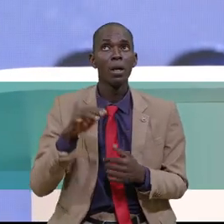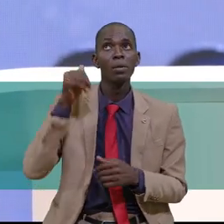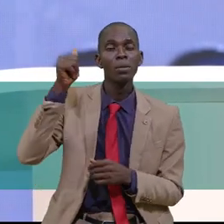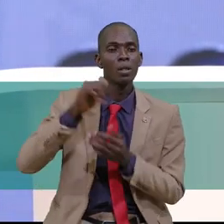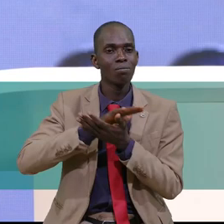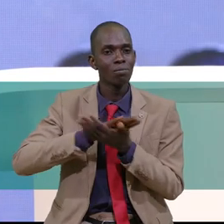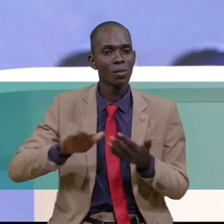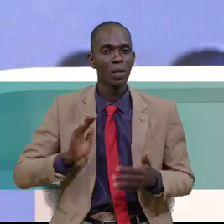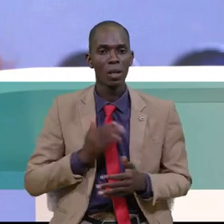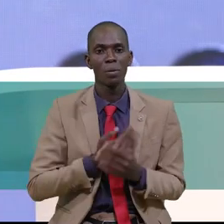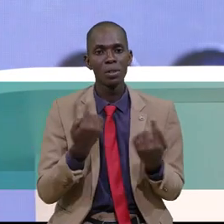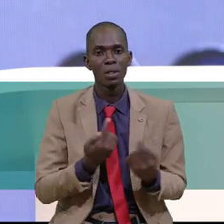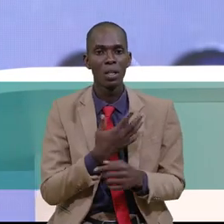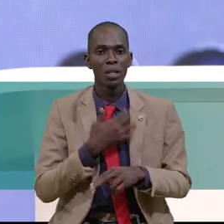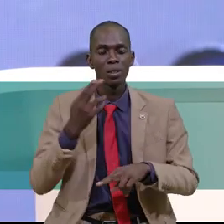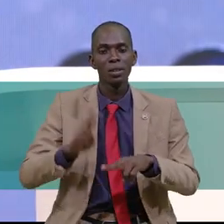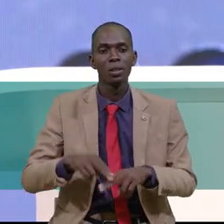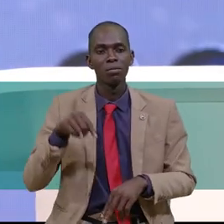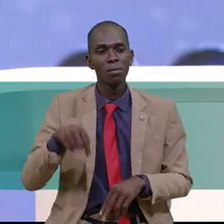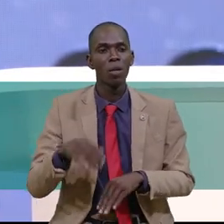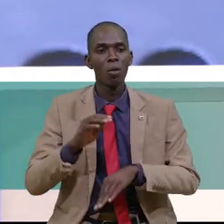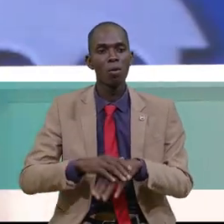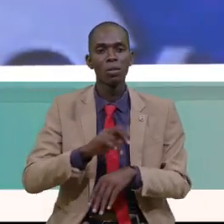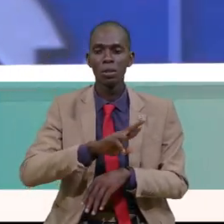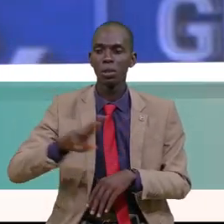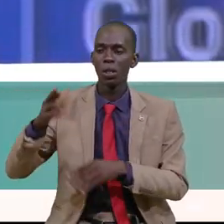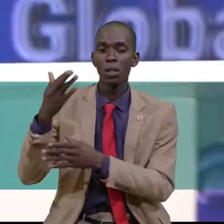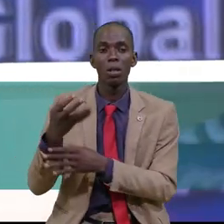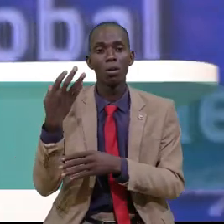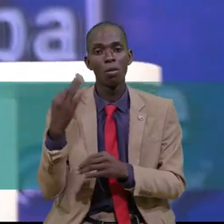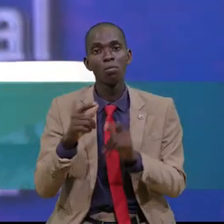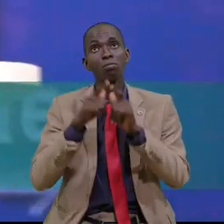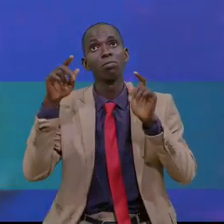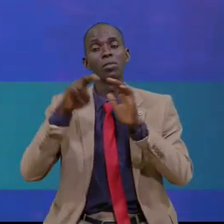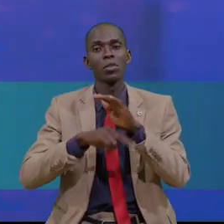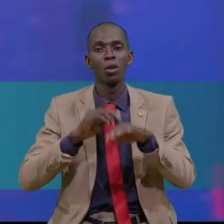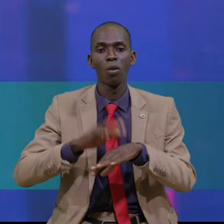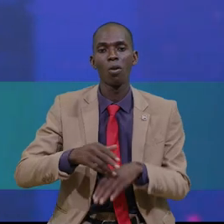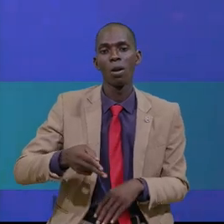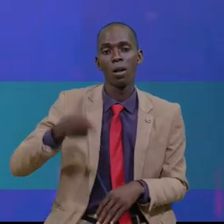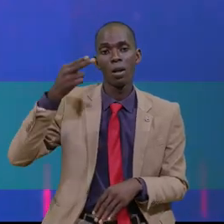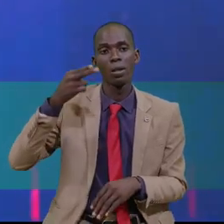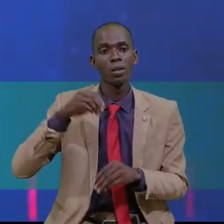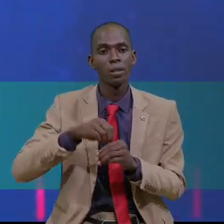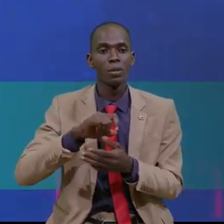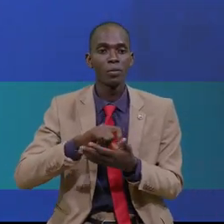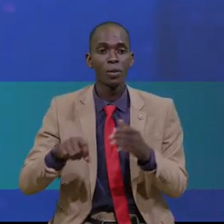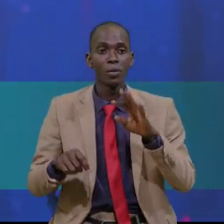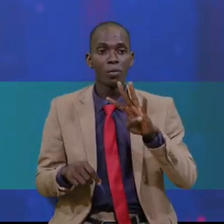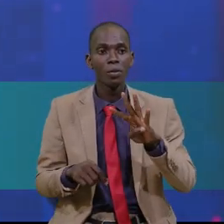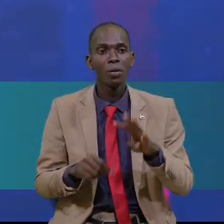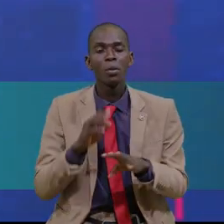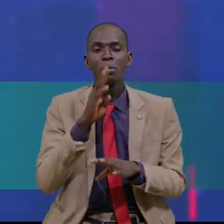sat down on the right hand of majesty. And I look at verse 4. In verse 4 it says, being made so